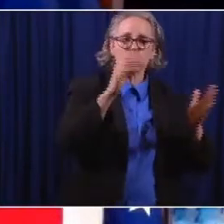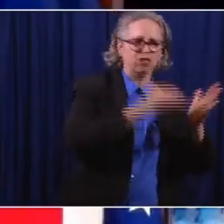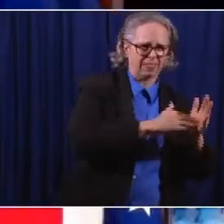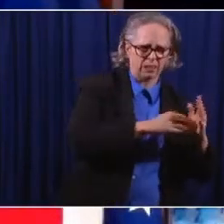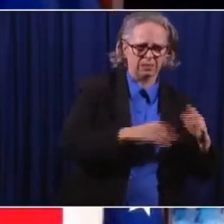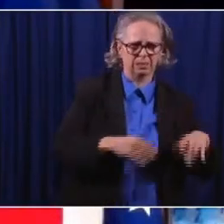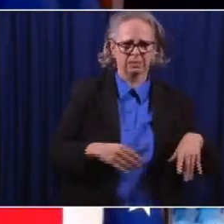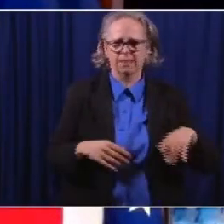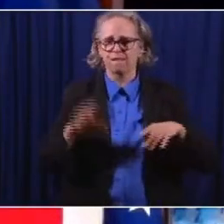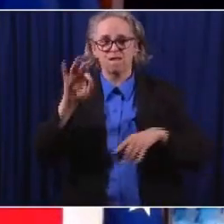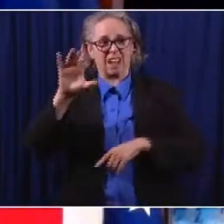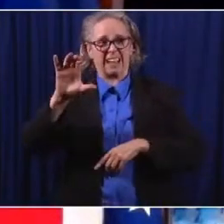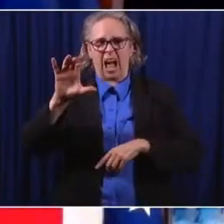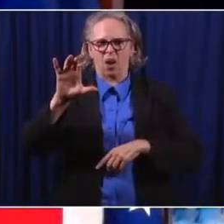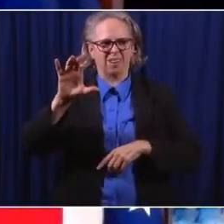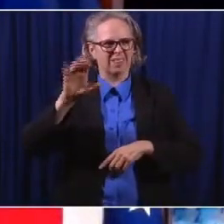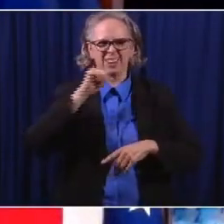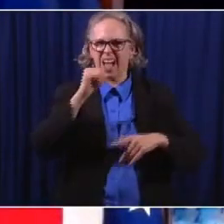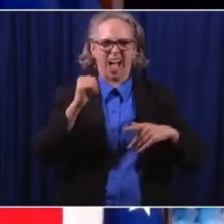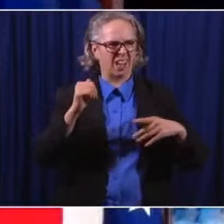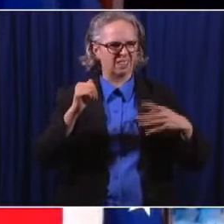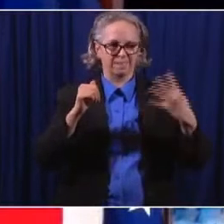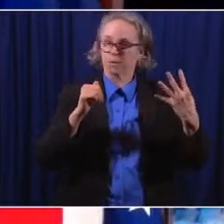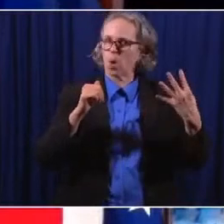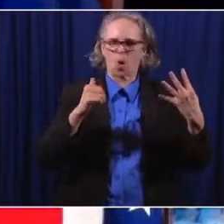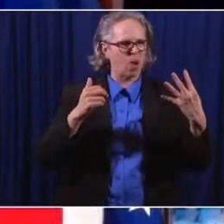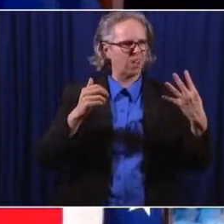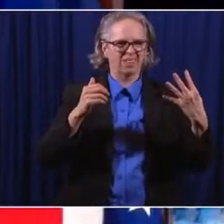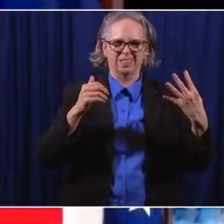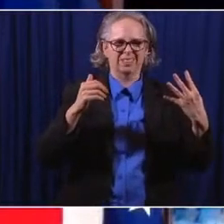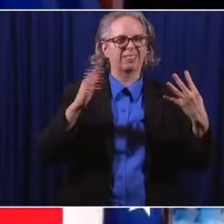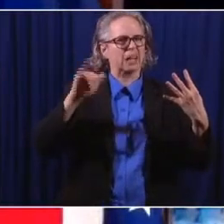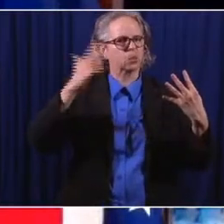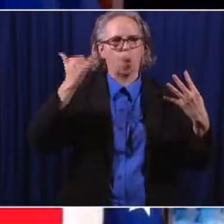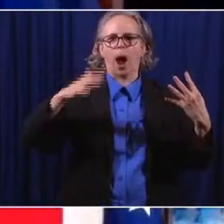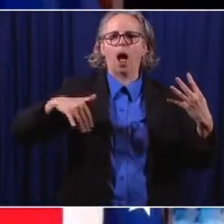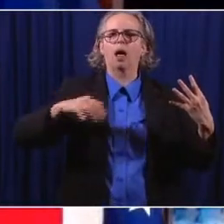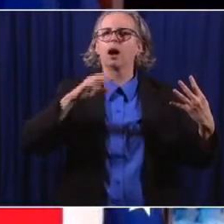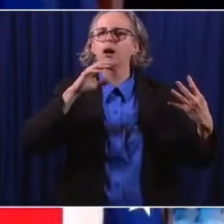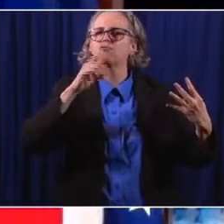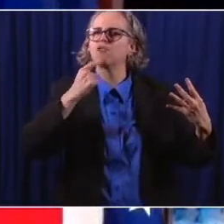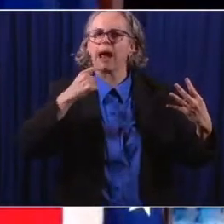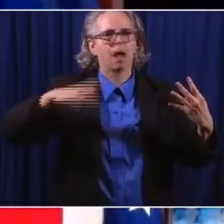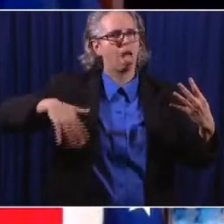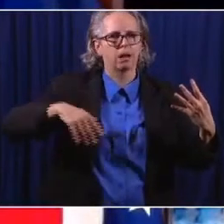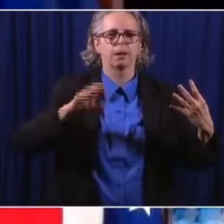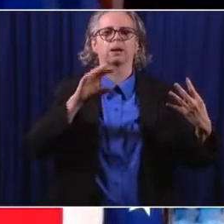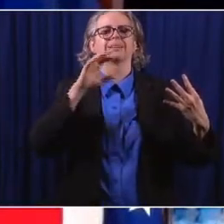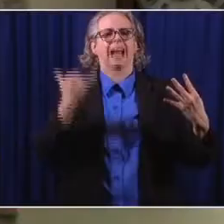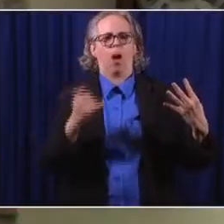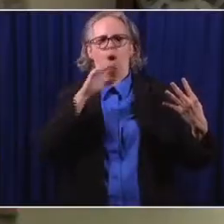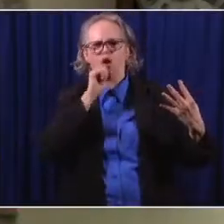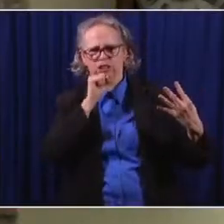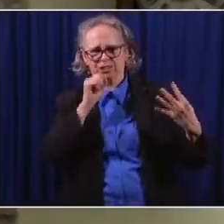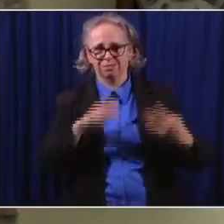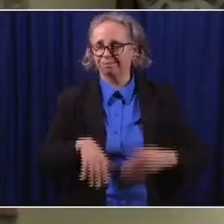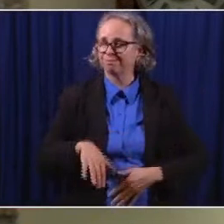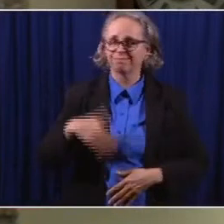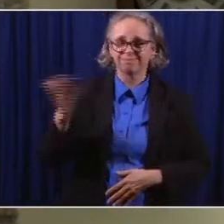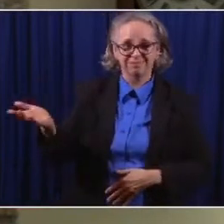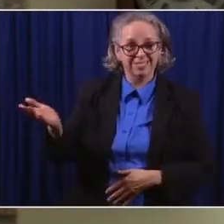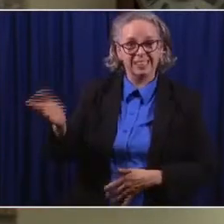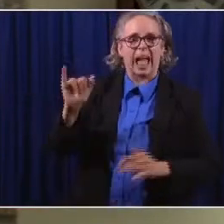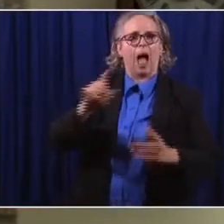those 4 triggers, and that's why they're not red. All right, John has got the truth there. I misstated